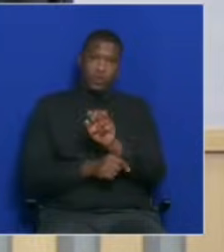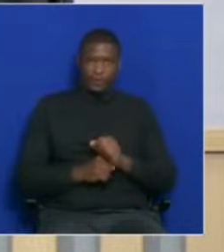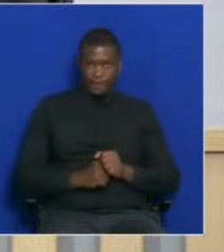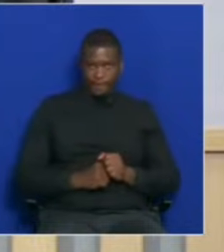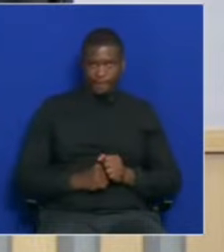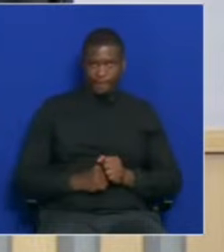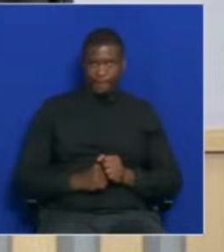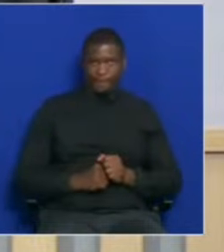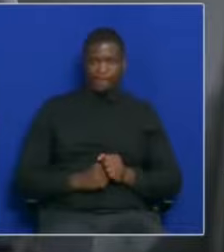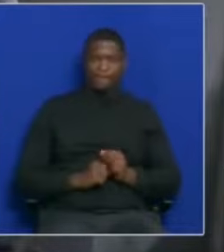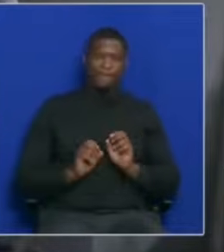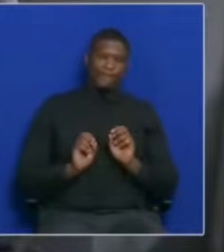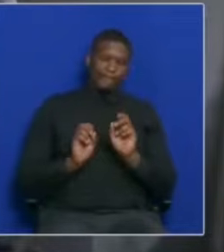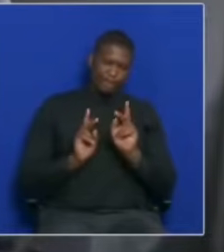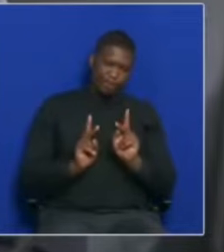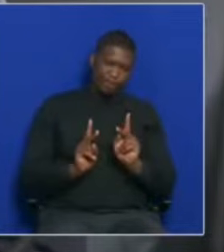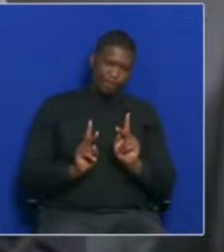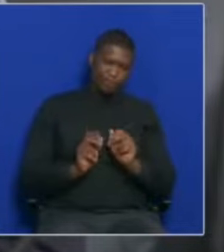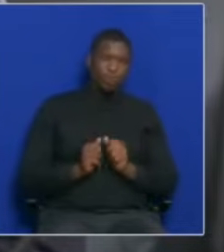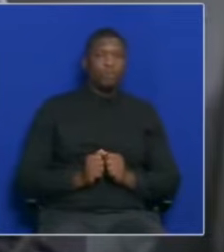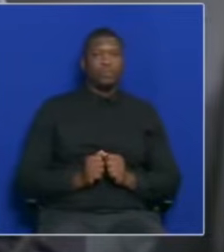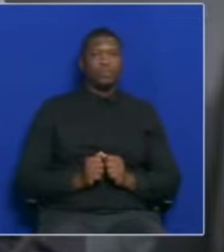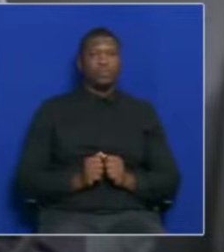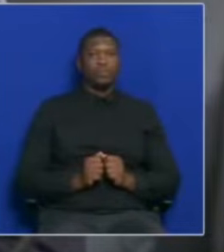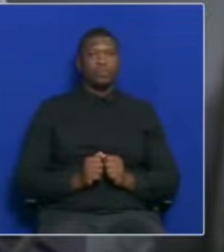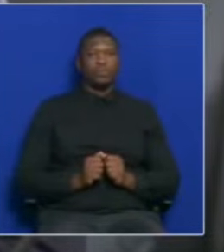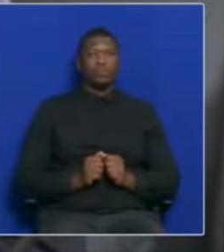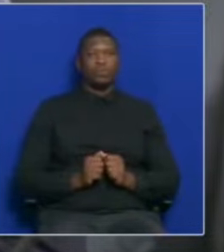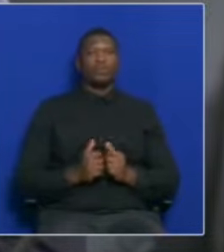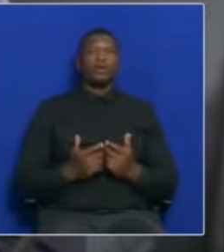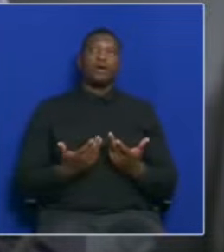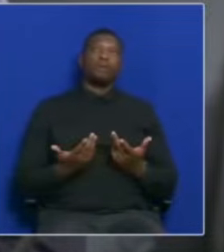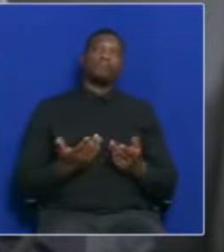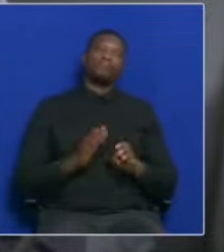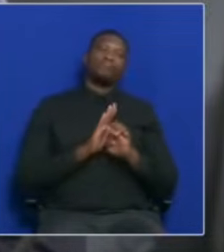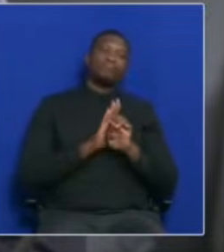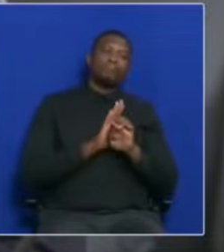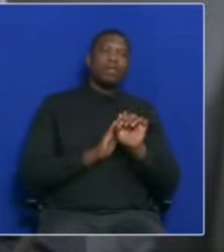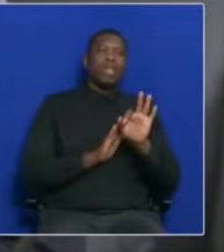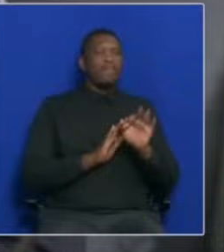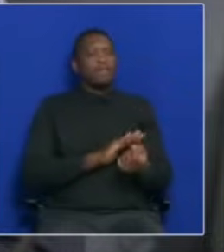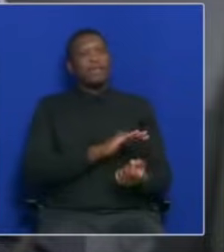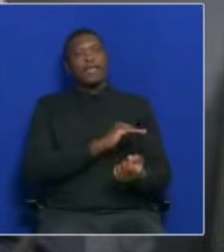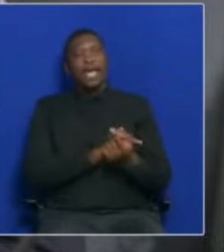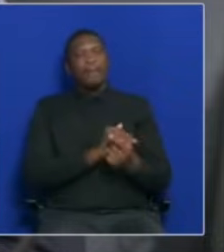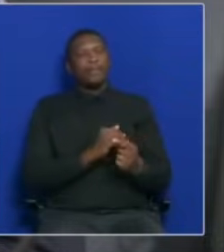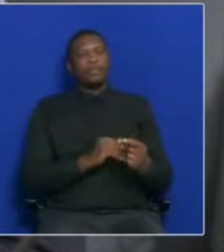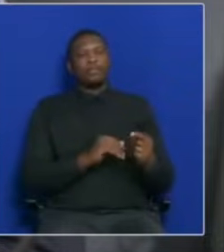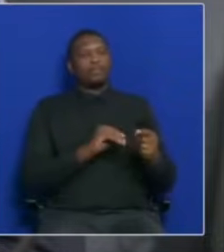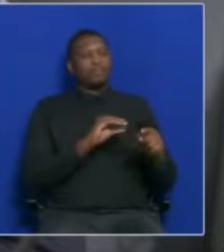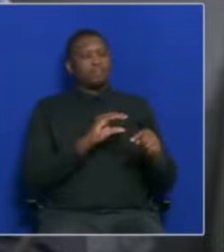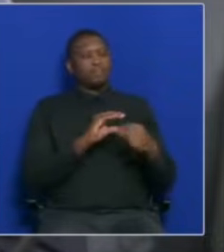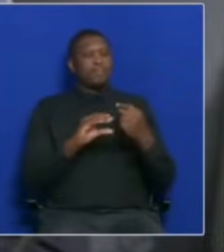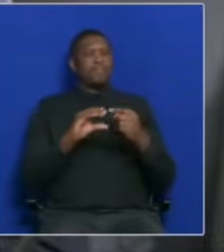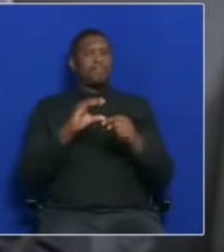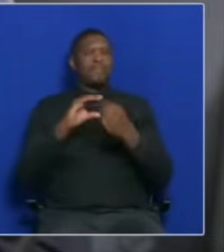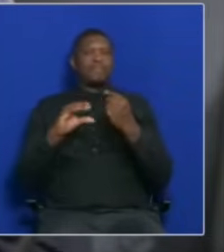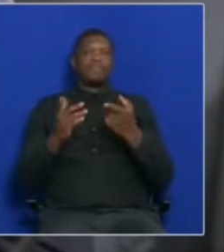Okay. And in instances where you were sent these kind of presentations